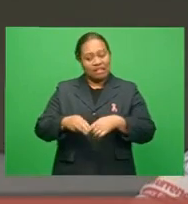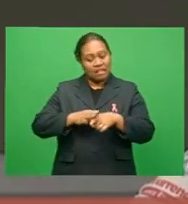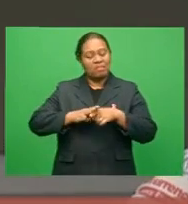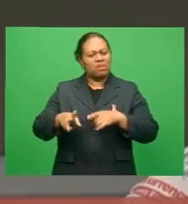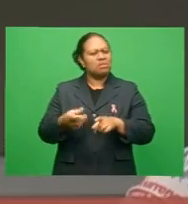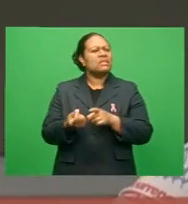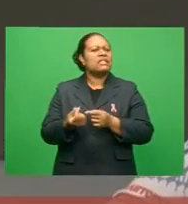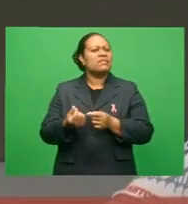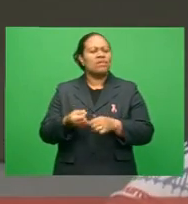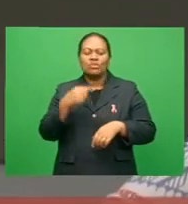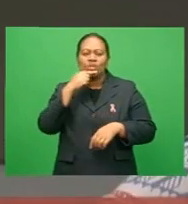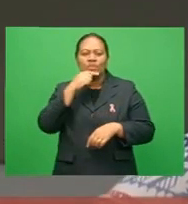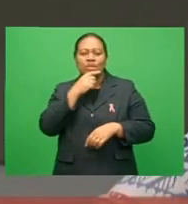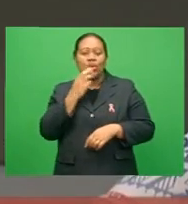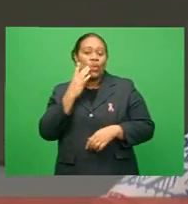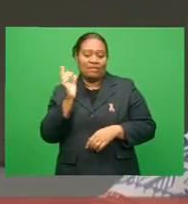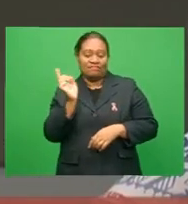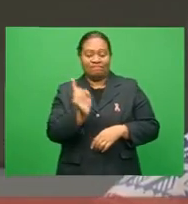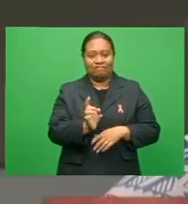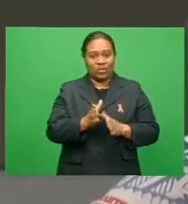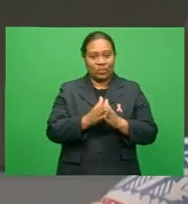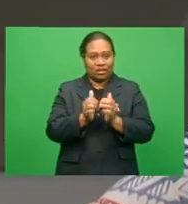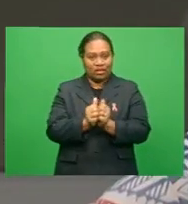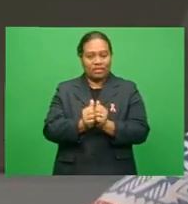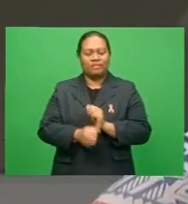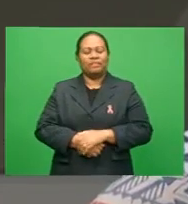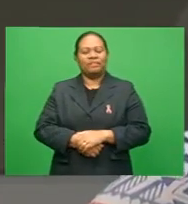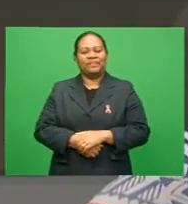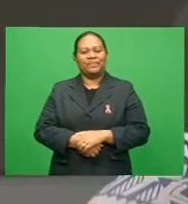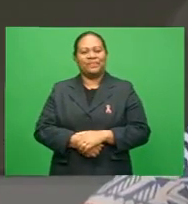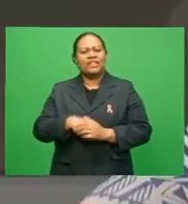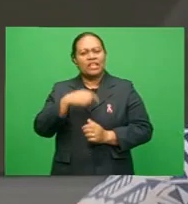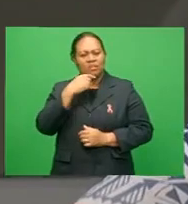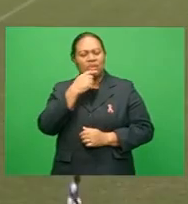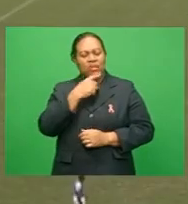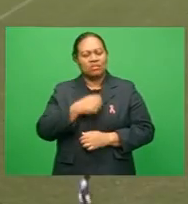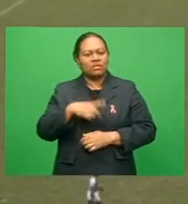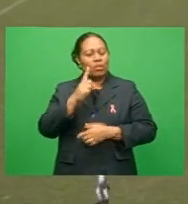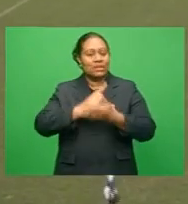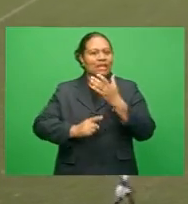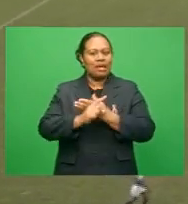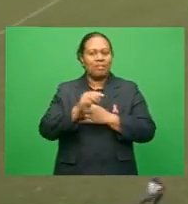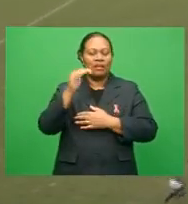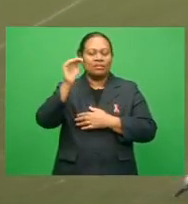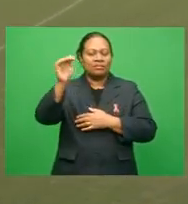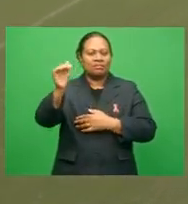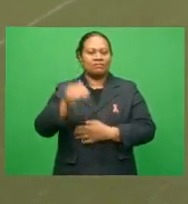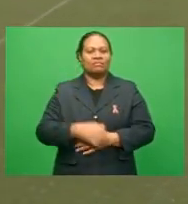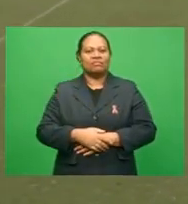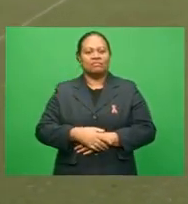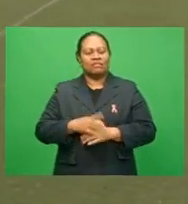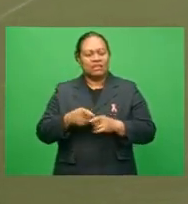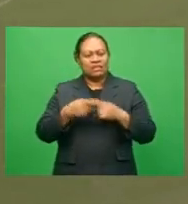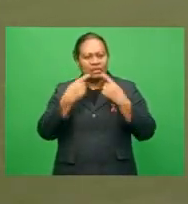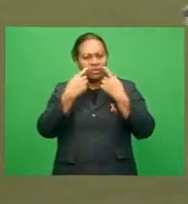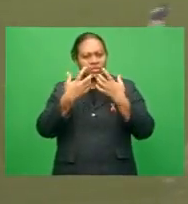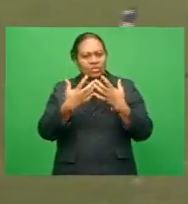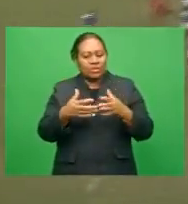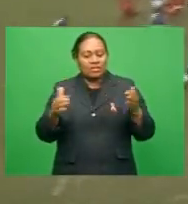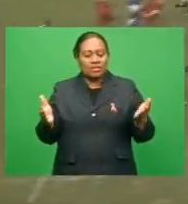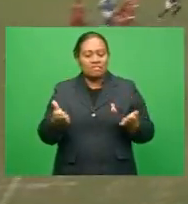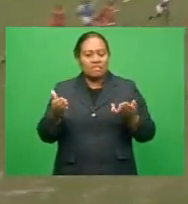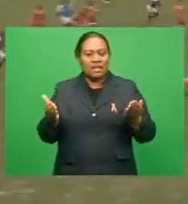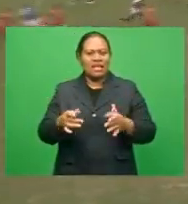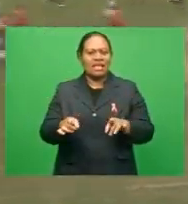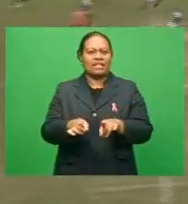coming into the weekend. The boys know what's ahead. The message seemed to have hit the team as they played like